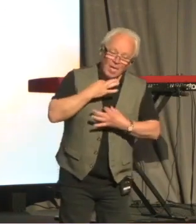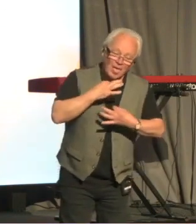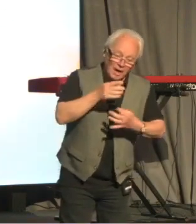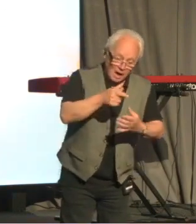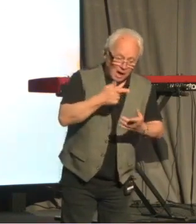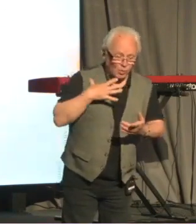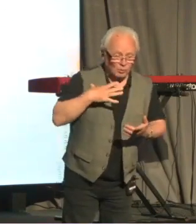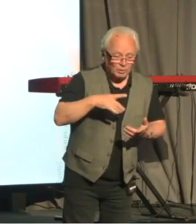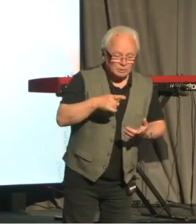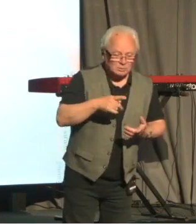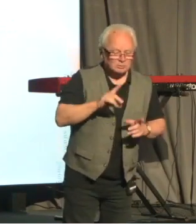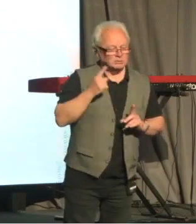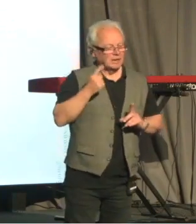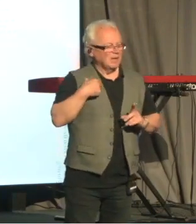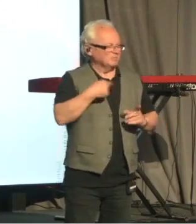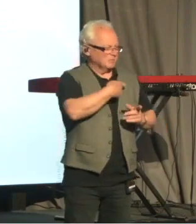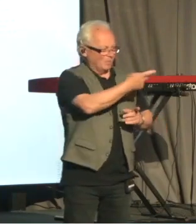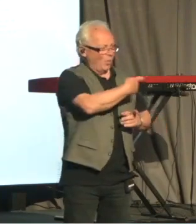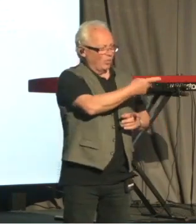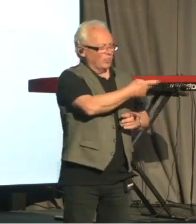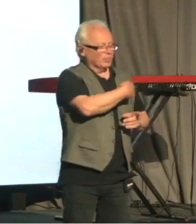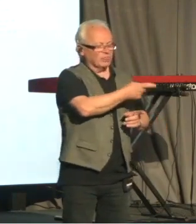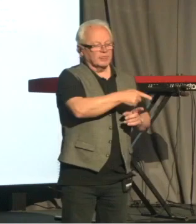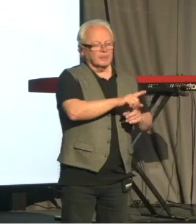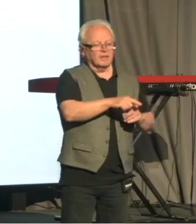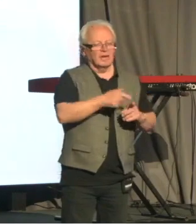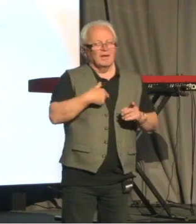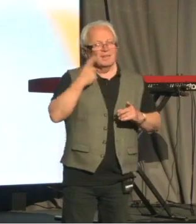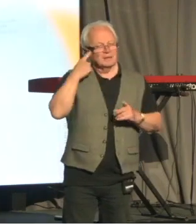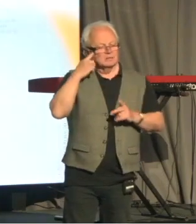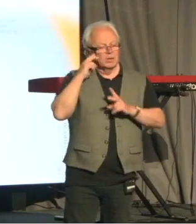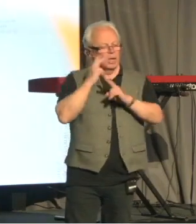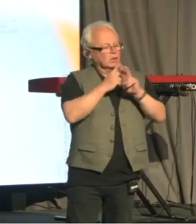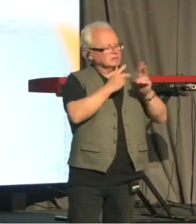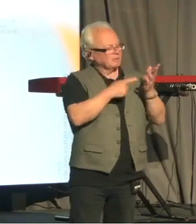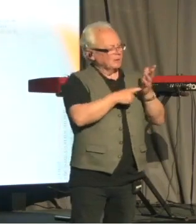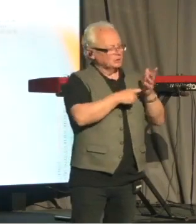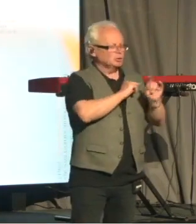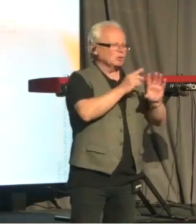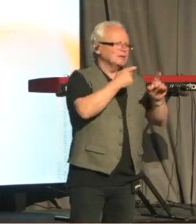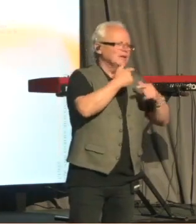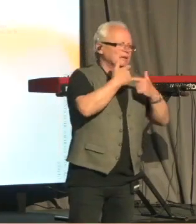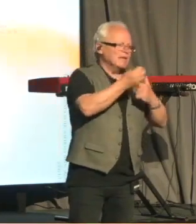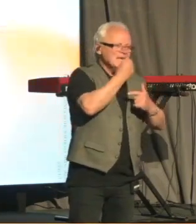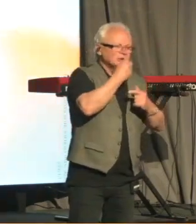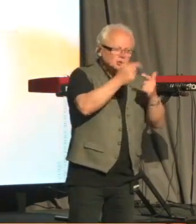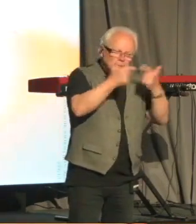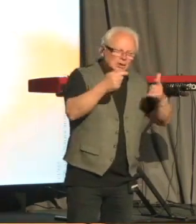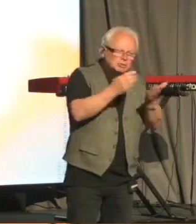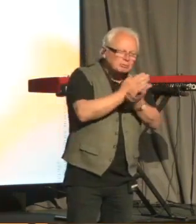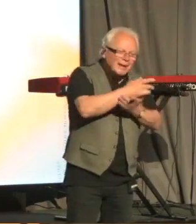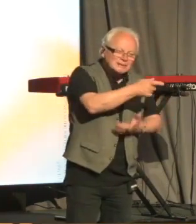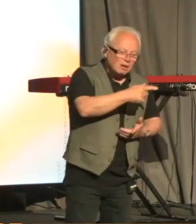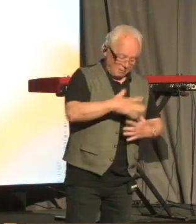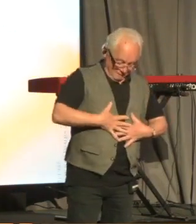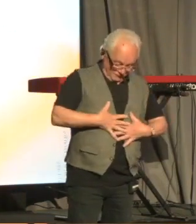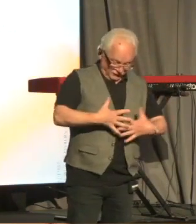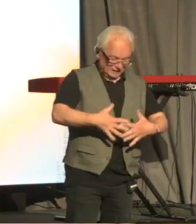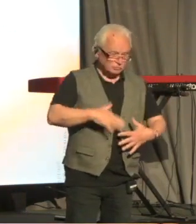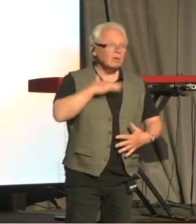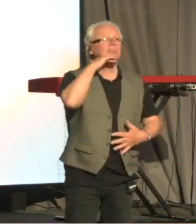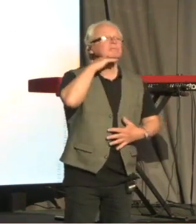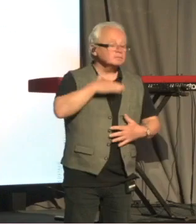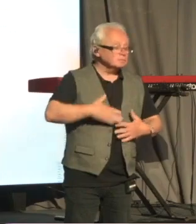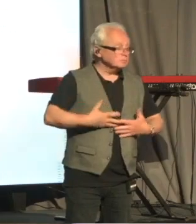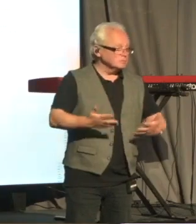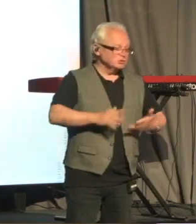there's always this moment between me and Timmy anyway where I'll look at him and I'll say, Timmy, don't eat too much bread because you're